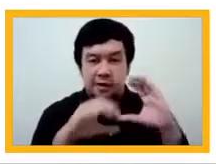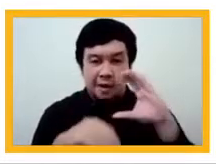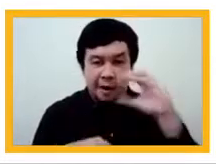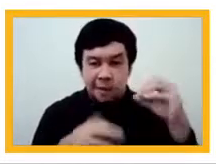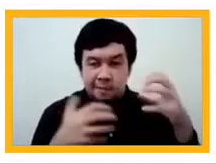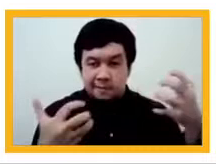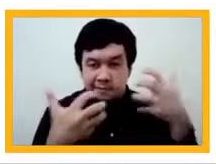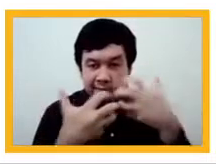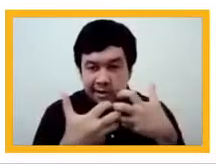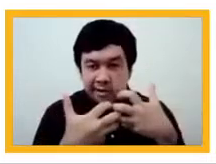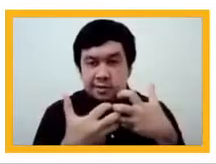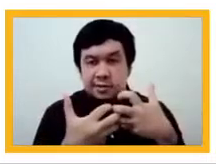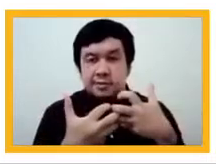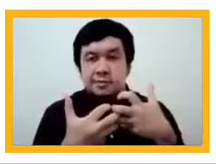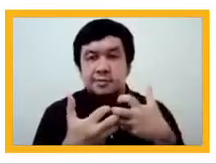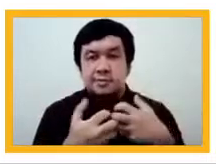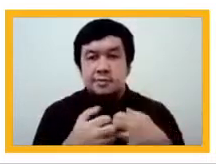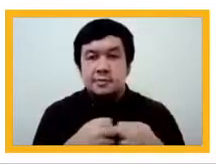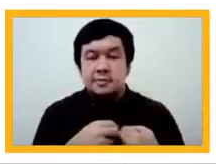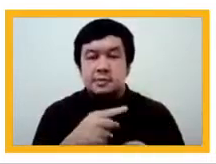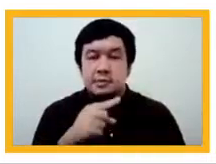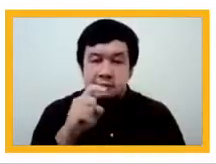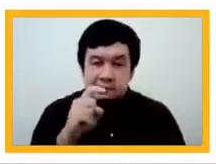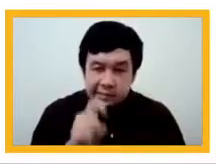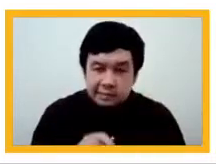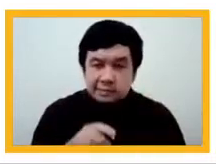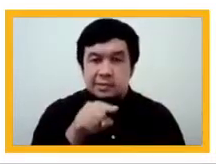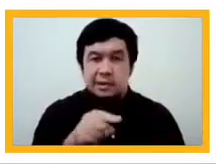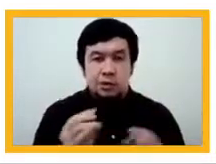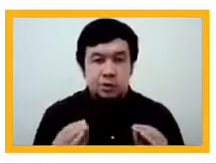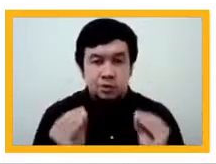the young people enjoys upon graduation.